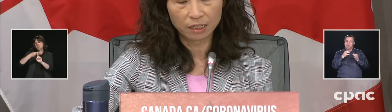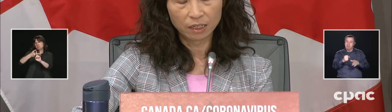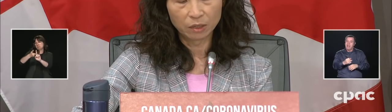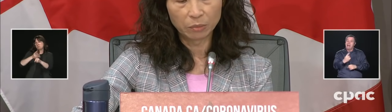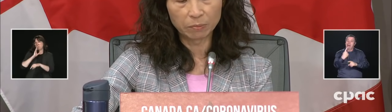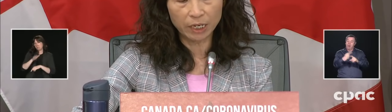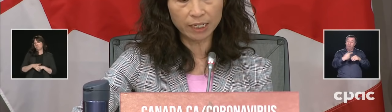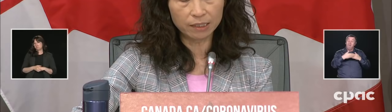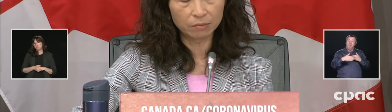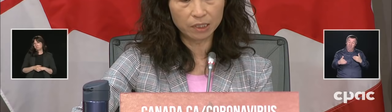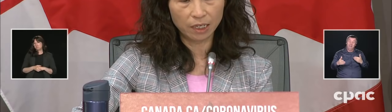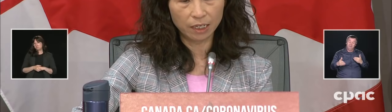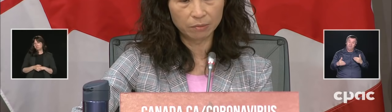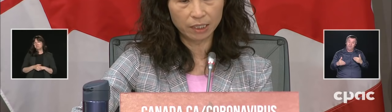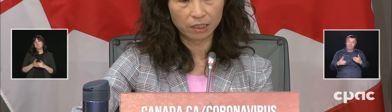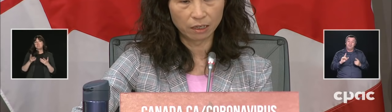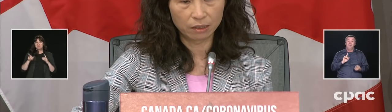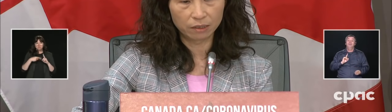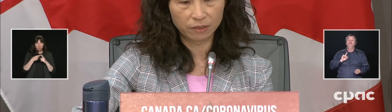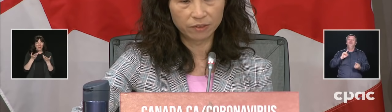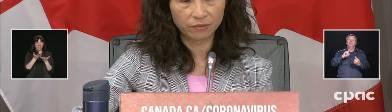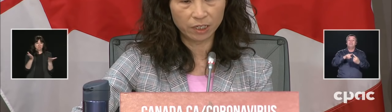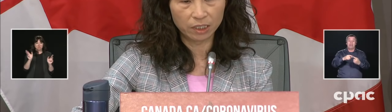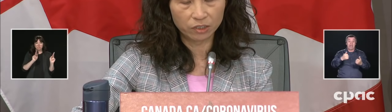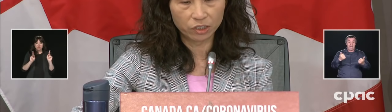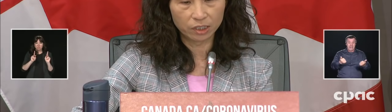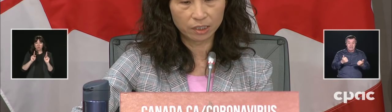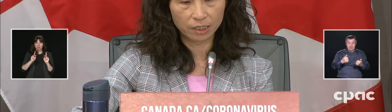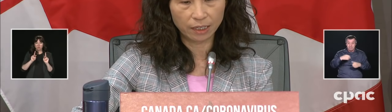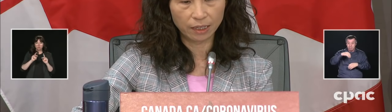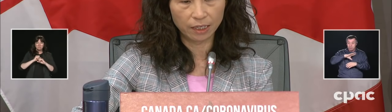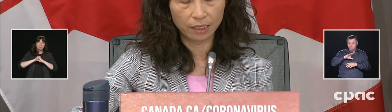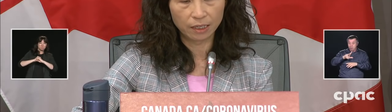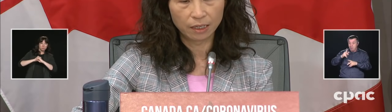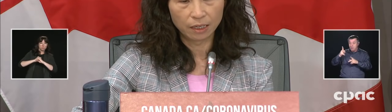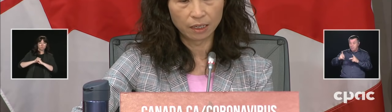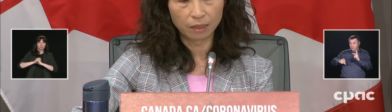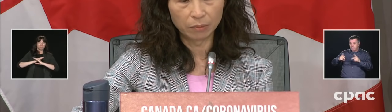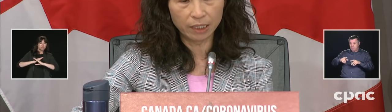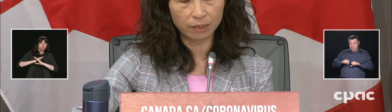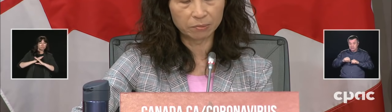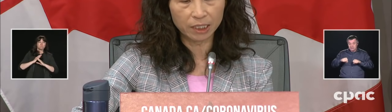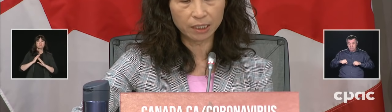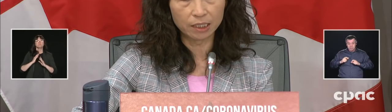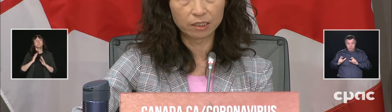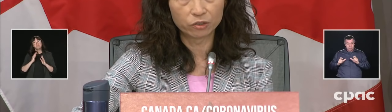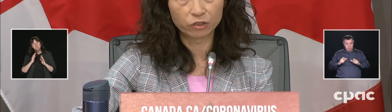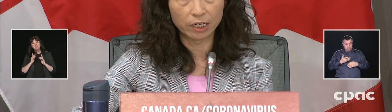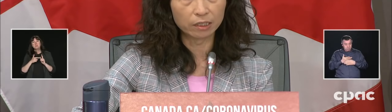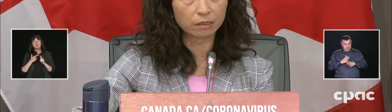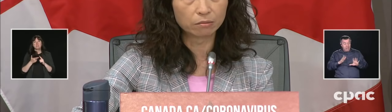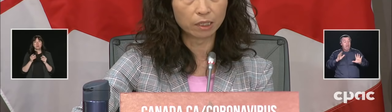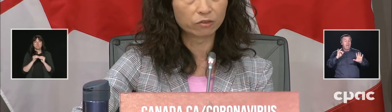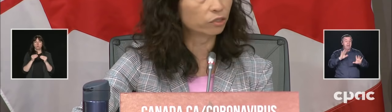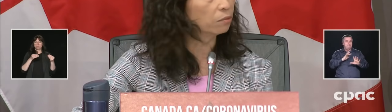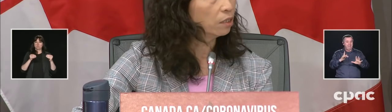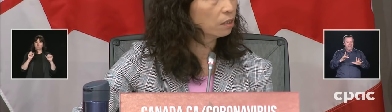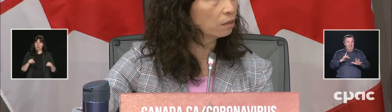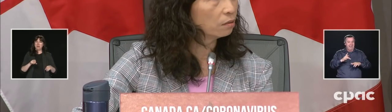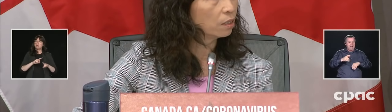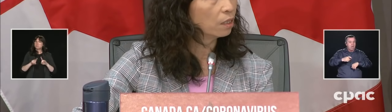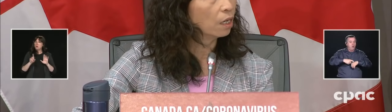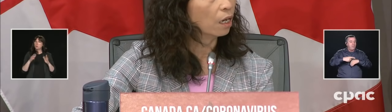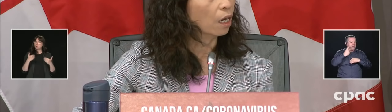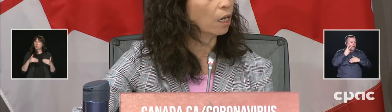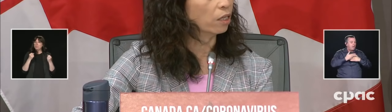immunity. But buying some time has lots of advantages because I think there are many clinical trials with